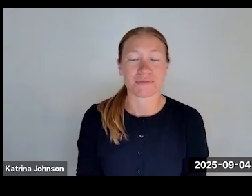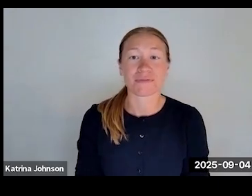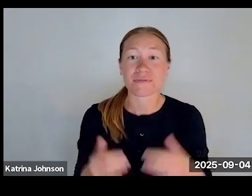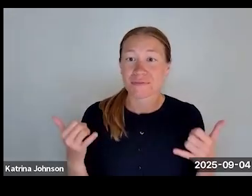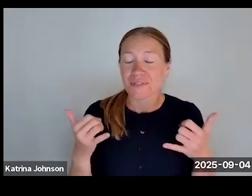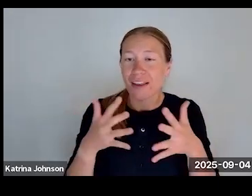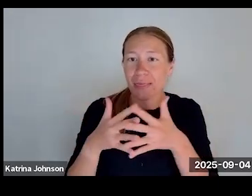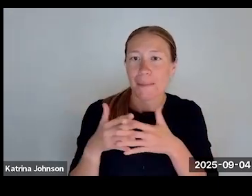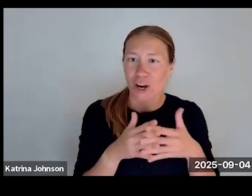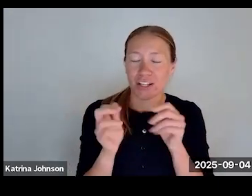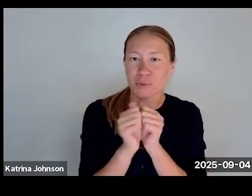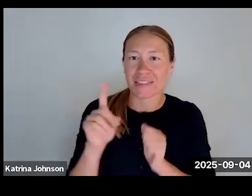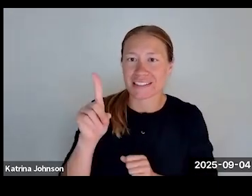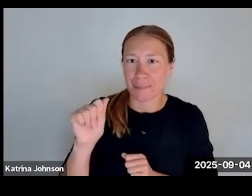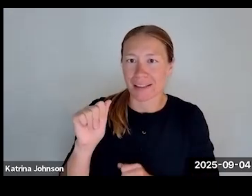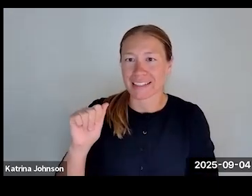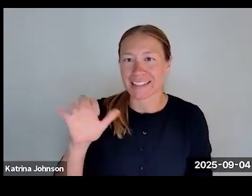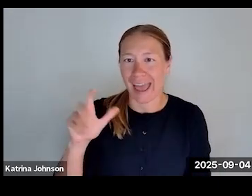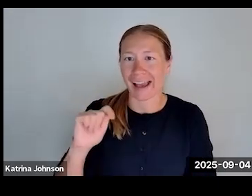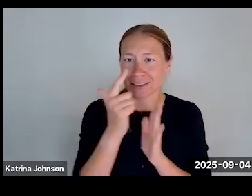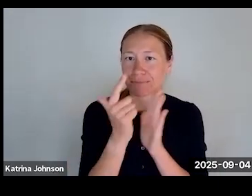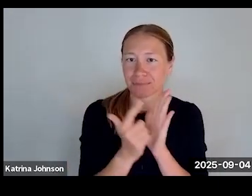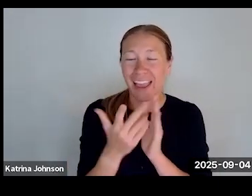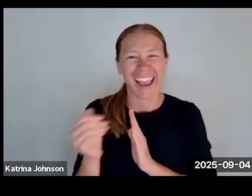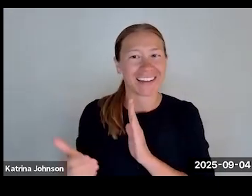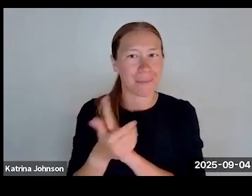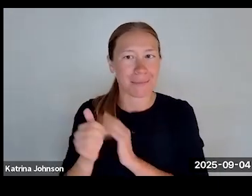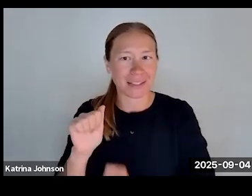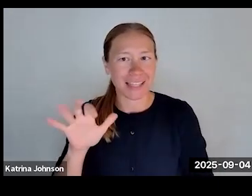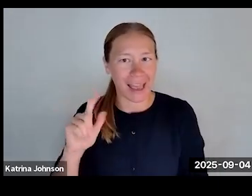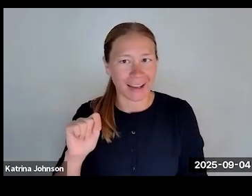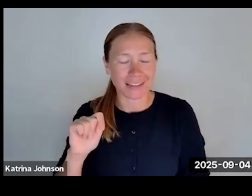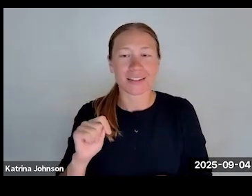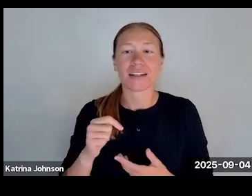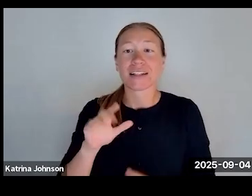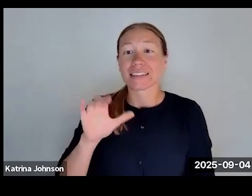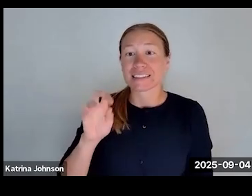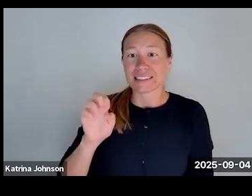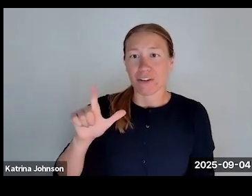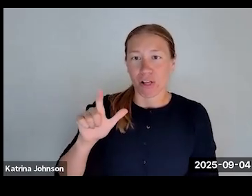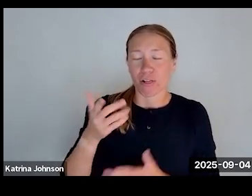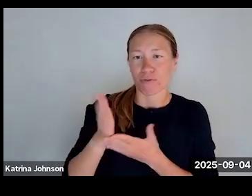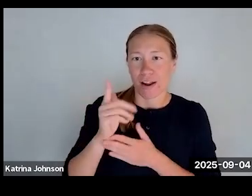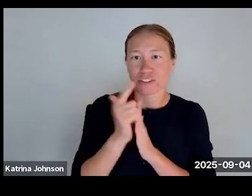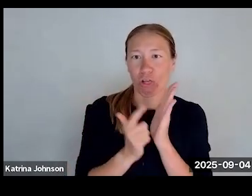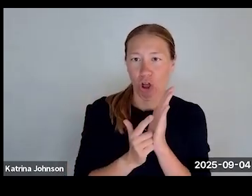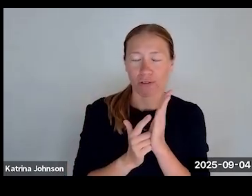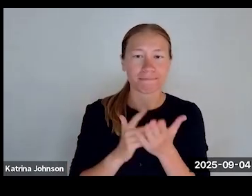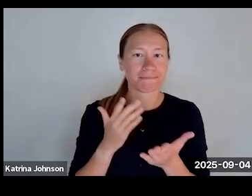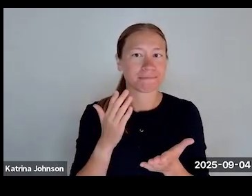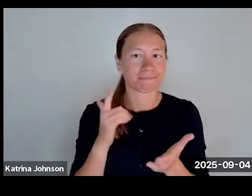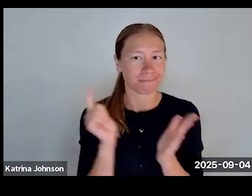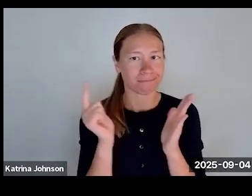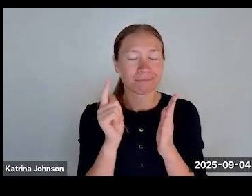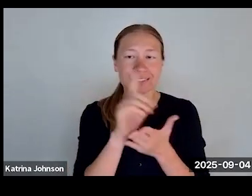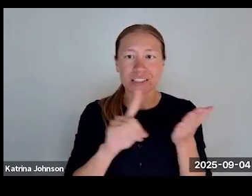The Americans with Disabilities Act and the Amendments Act is a civil rights law that prohibits discrimination and